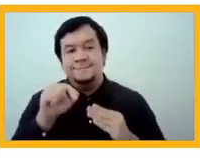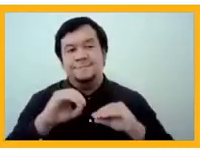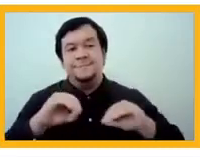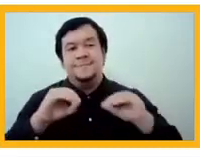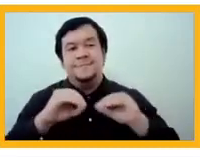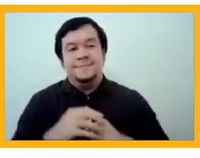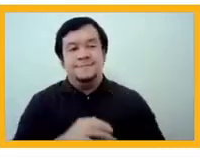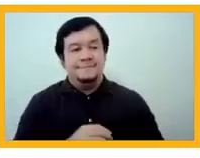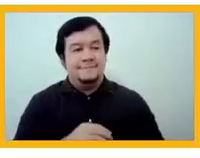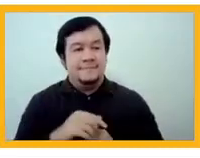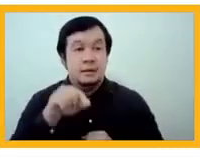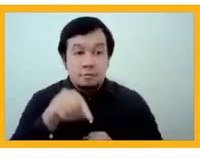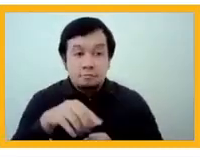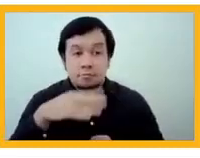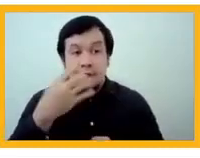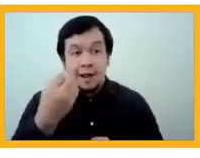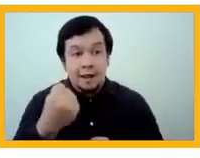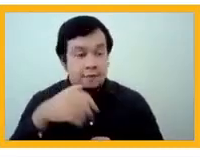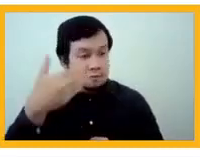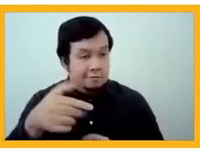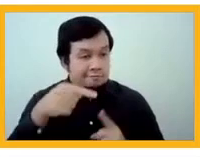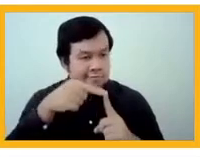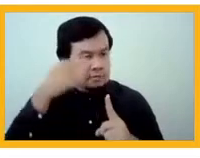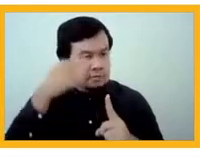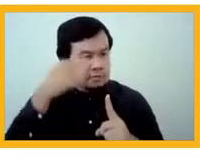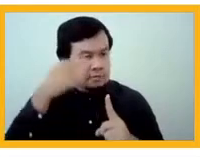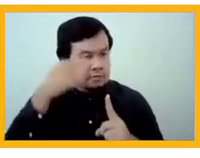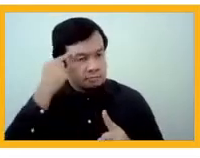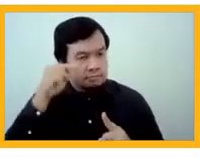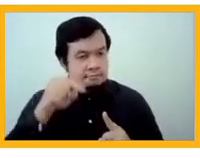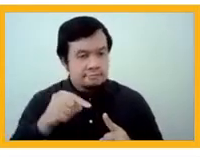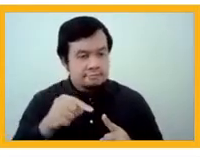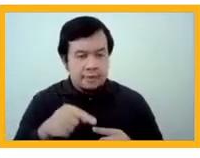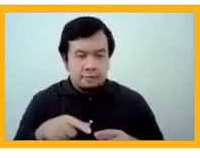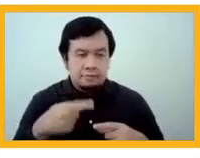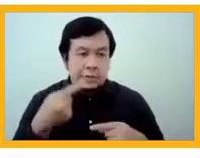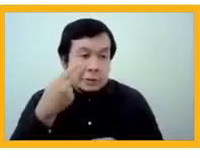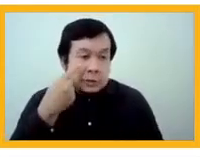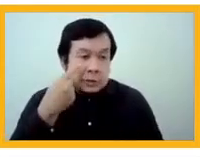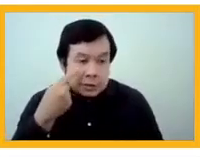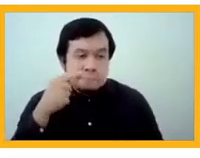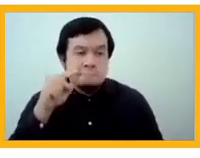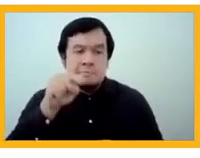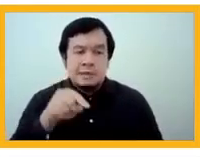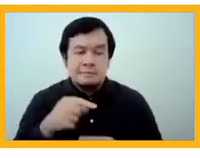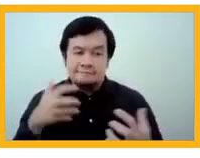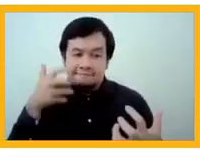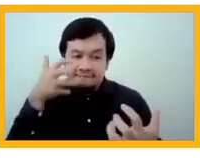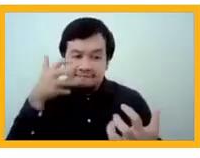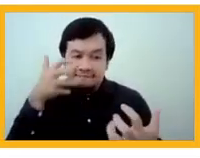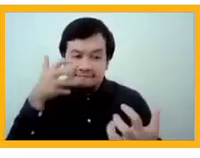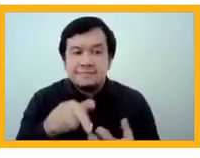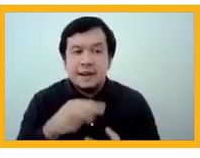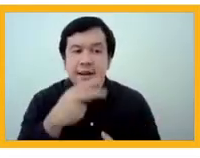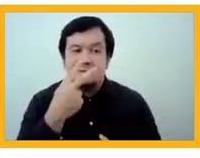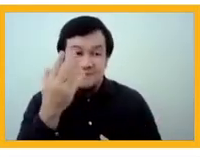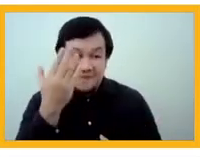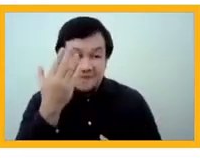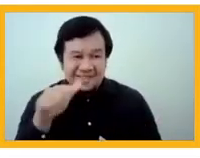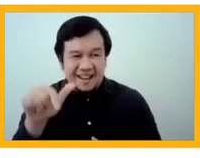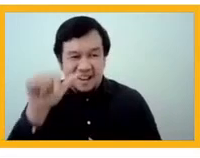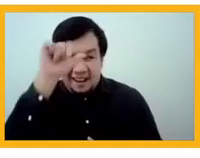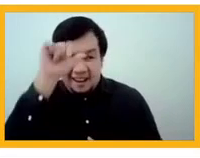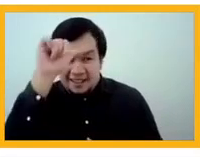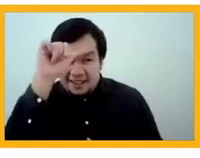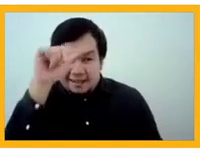government schools. Now, we expect the effects to be lower because in the Delhi case, this was supplemental and adding instruction after school. Whereas